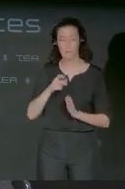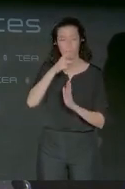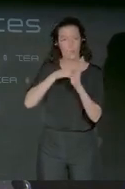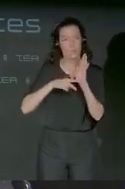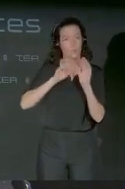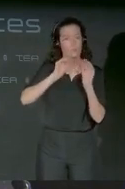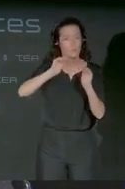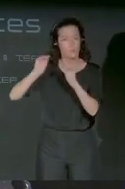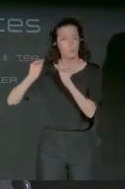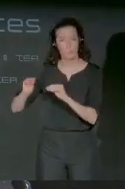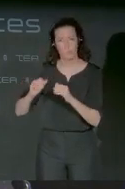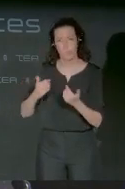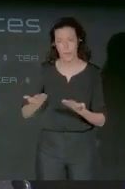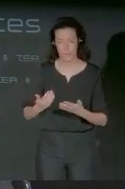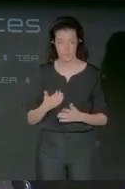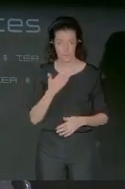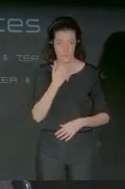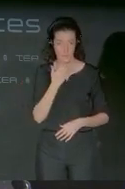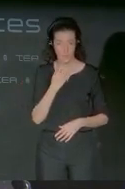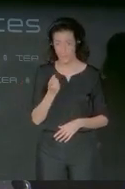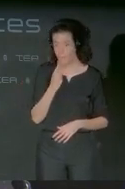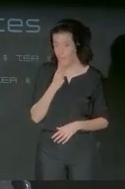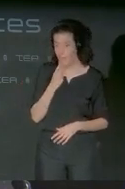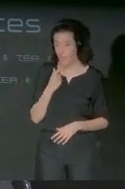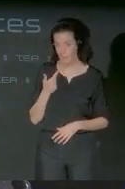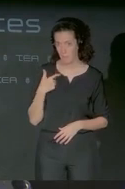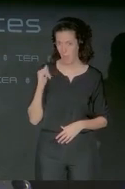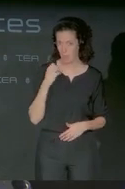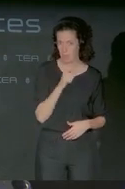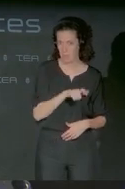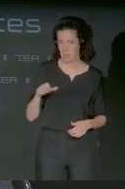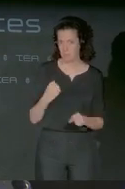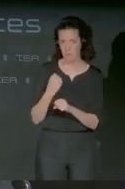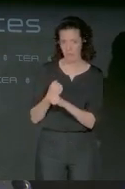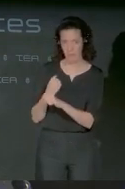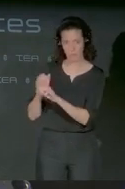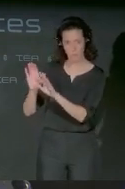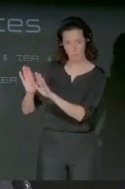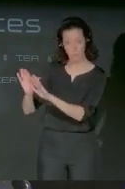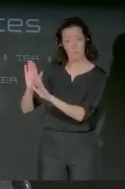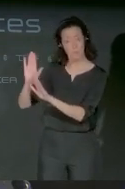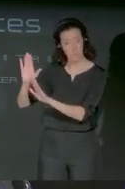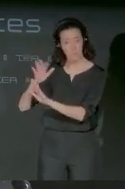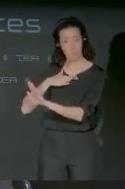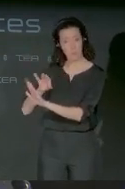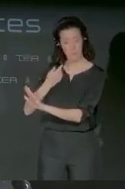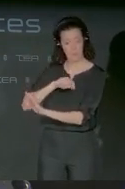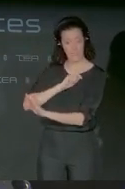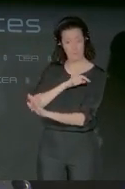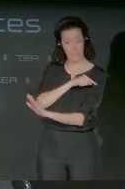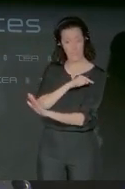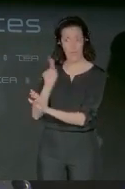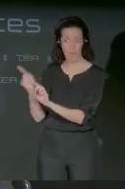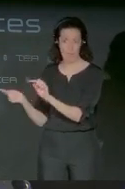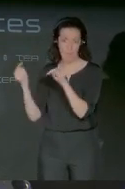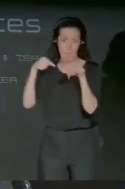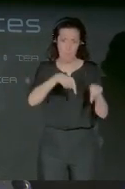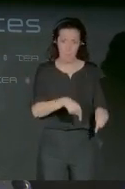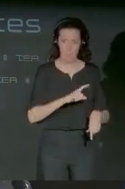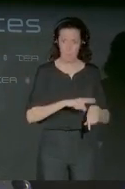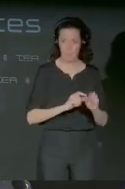spend in Spain or whatever country you want, and these are the things from the taxation and social security perspective you have to